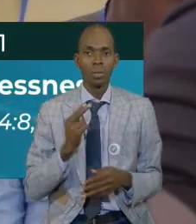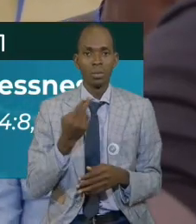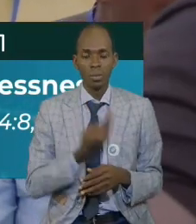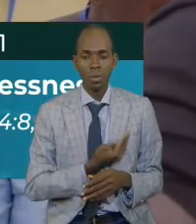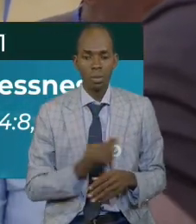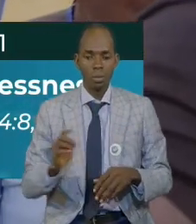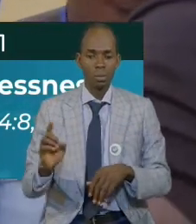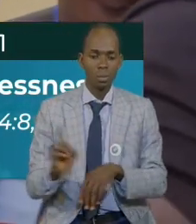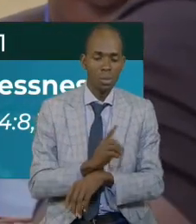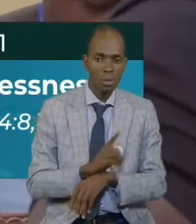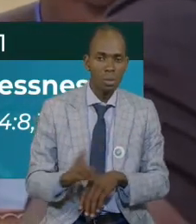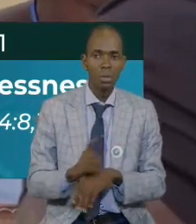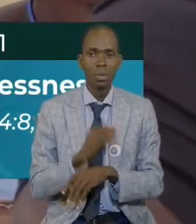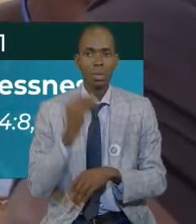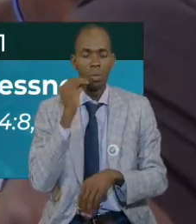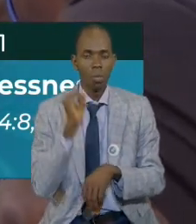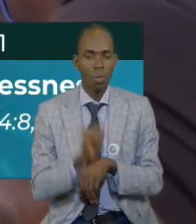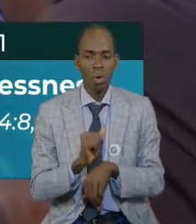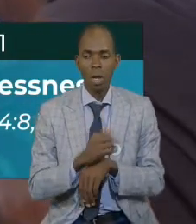responsibility